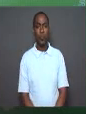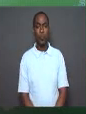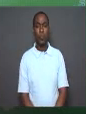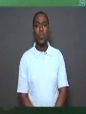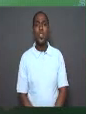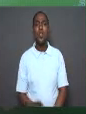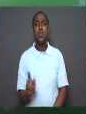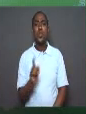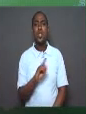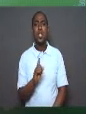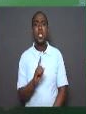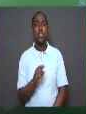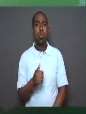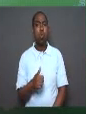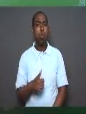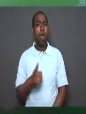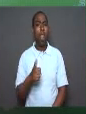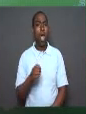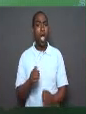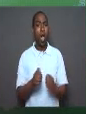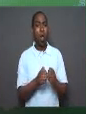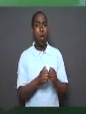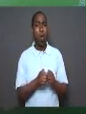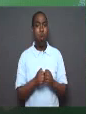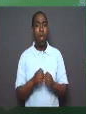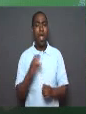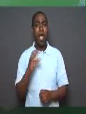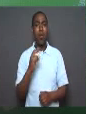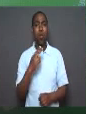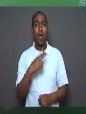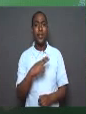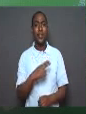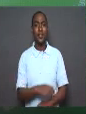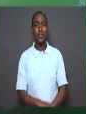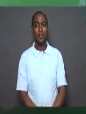What are the most common carbohydrates?